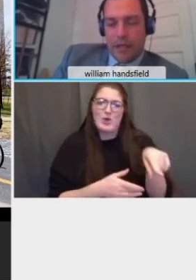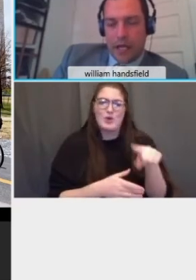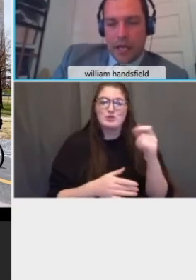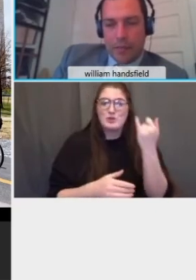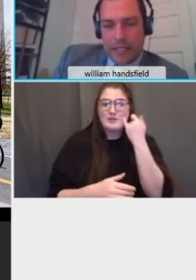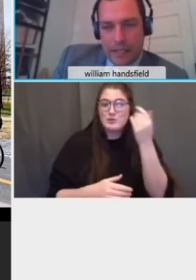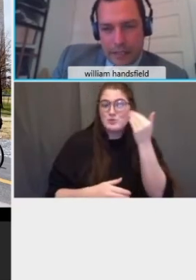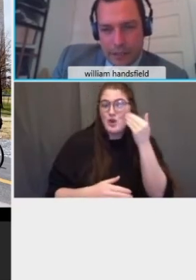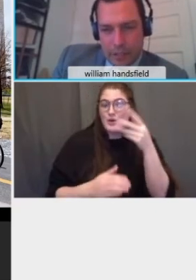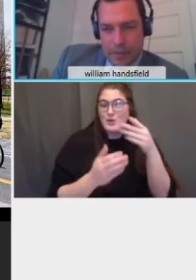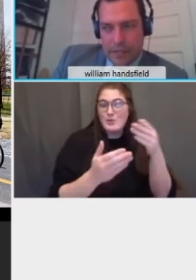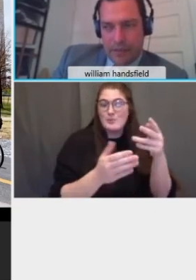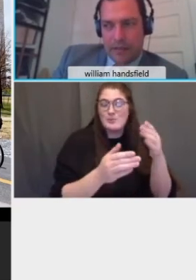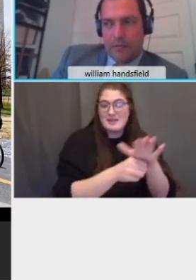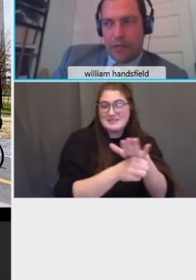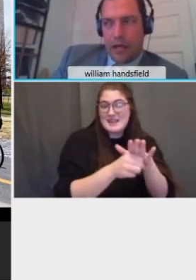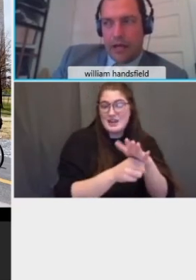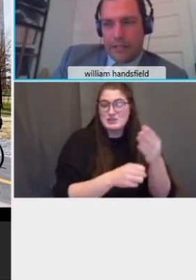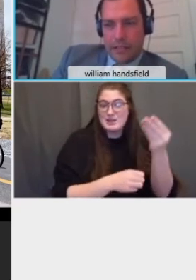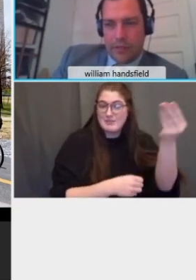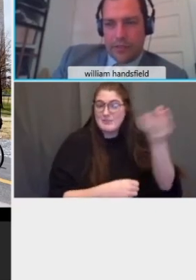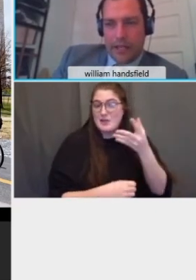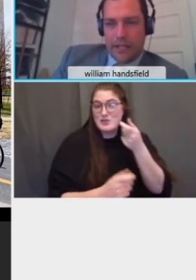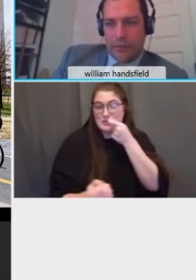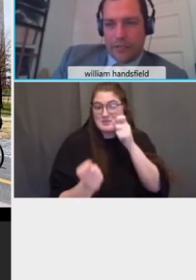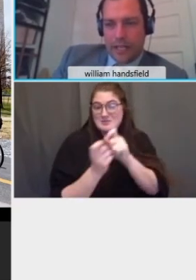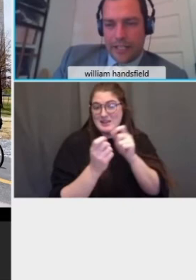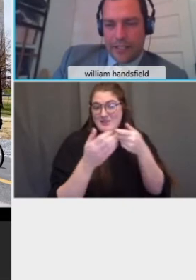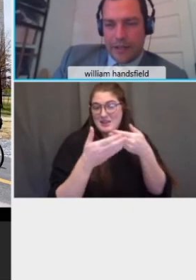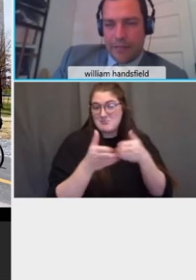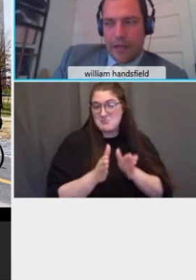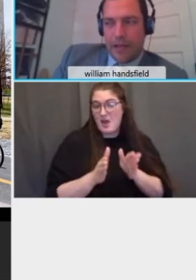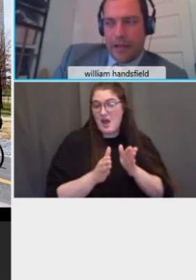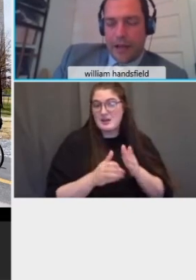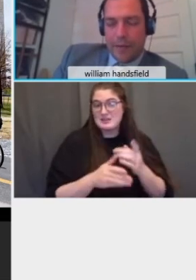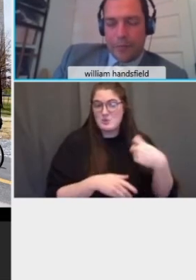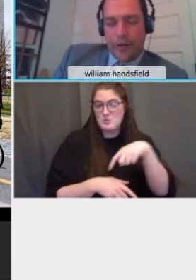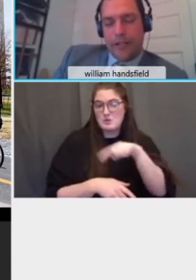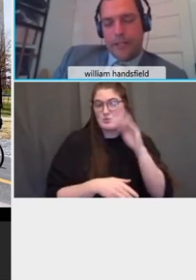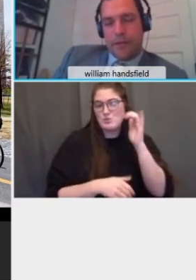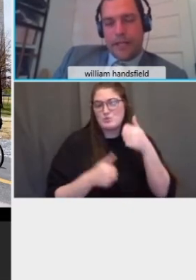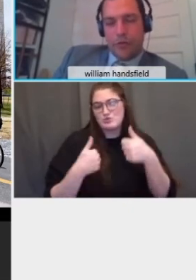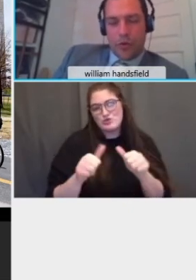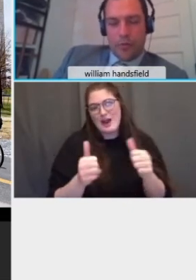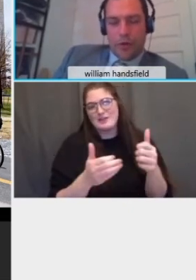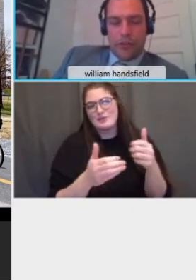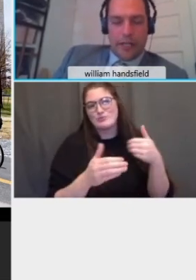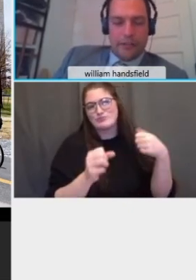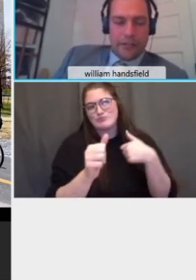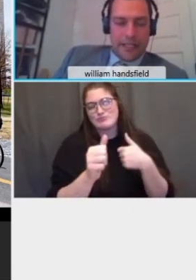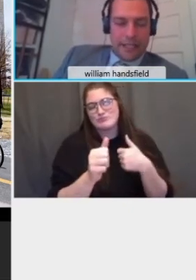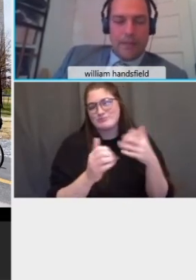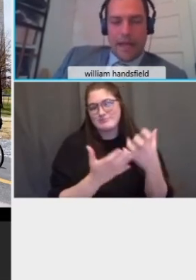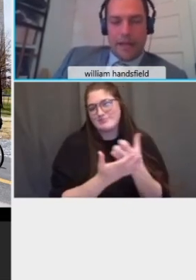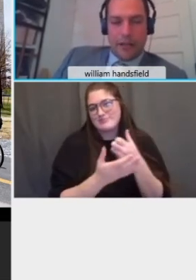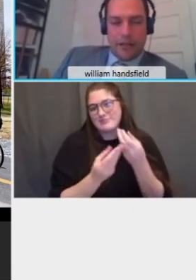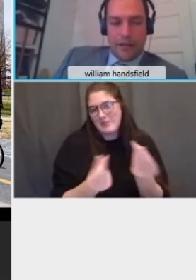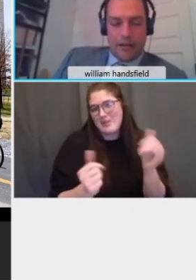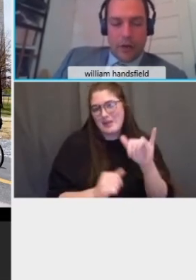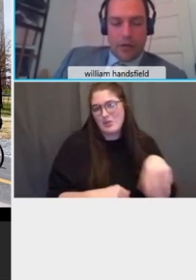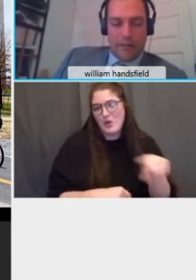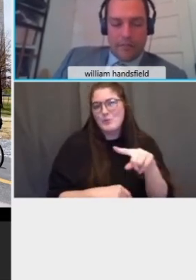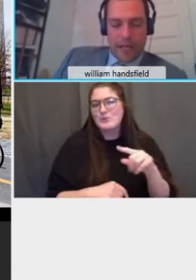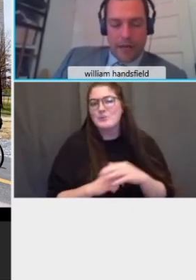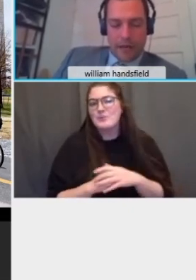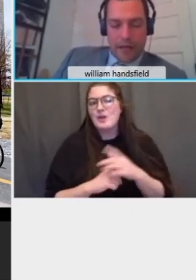or equipment, please let us know the specific blocks, and we try to get to them. We're in this place where we're both trying to really expand